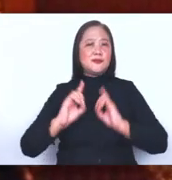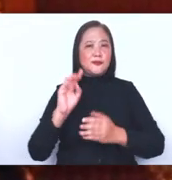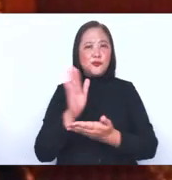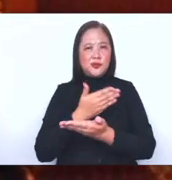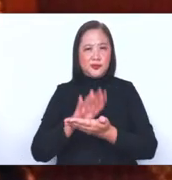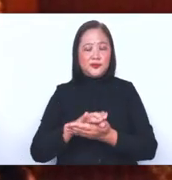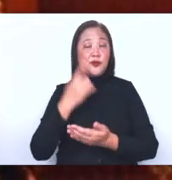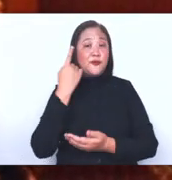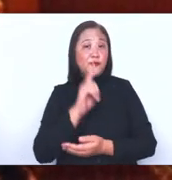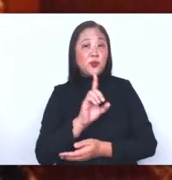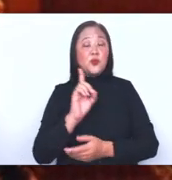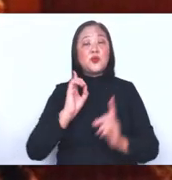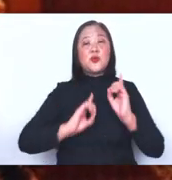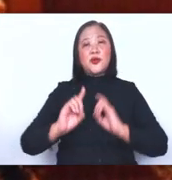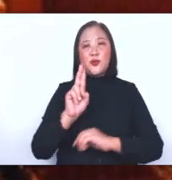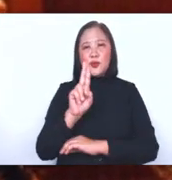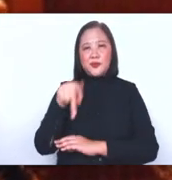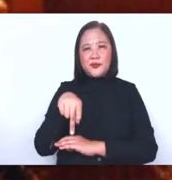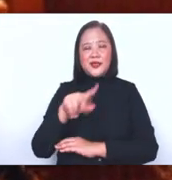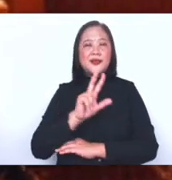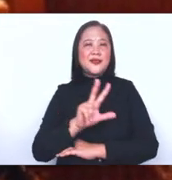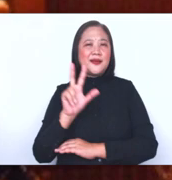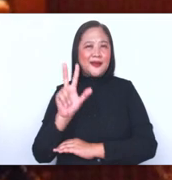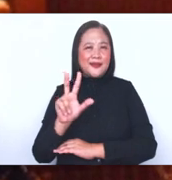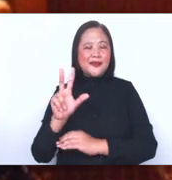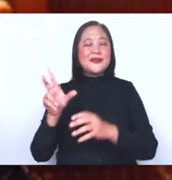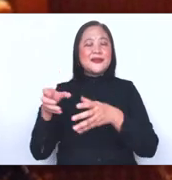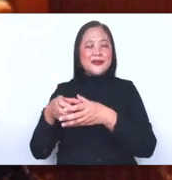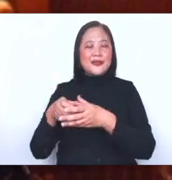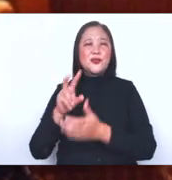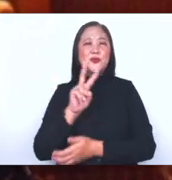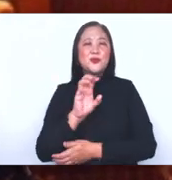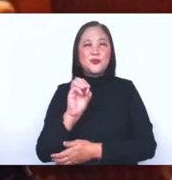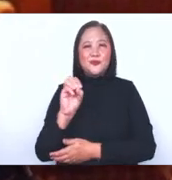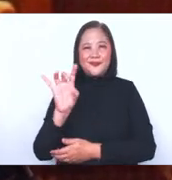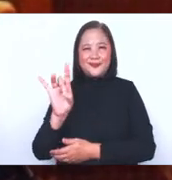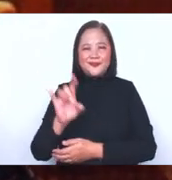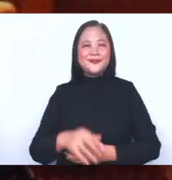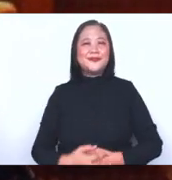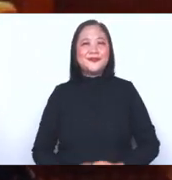for Dulaang UP's 33rd season in 2008.